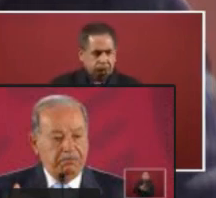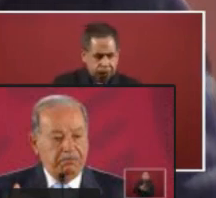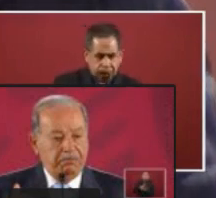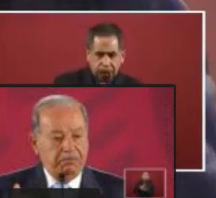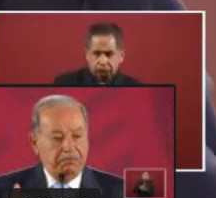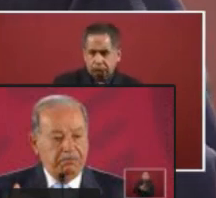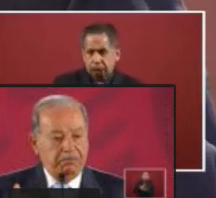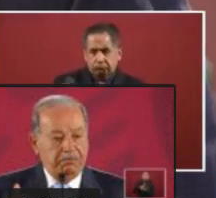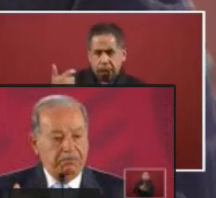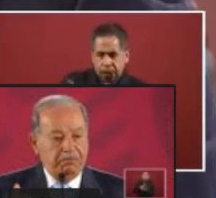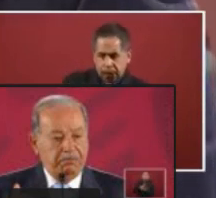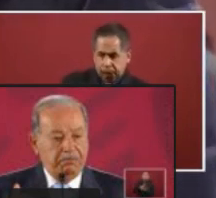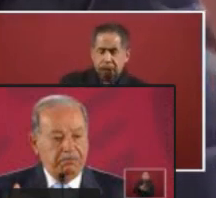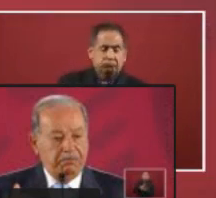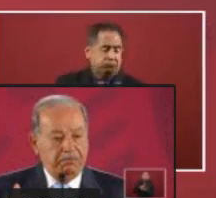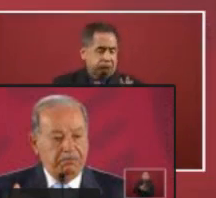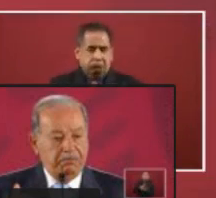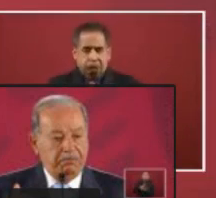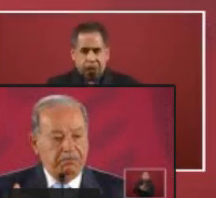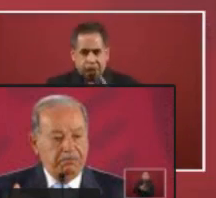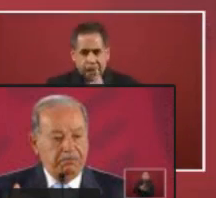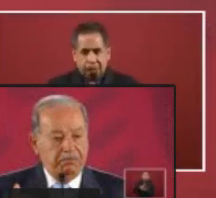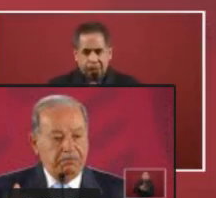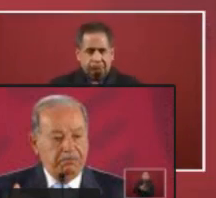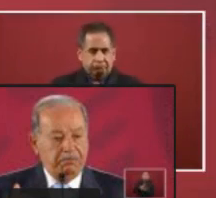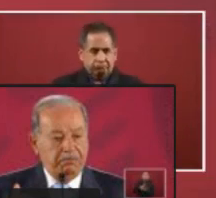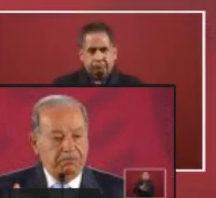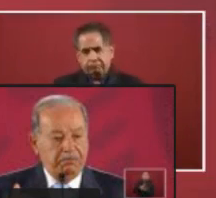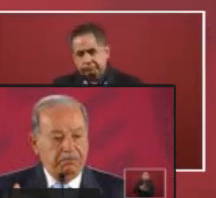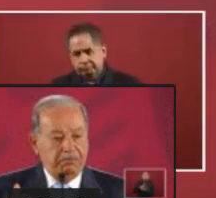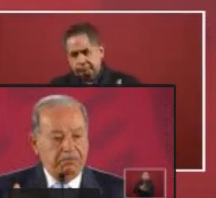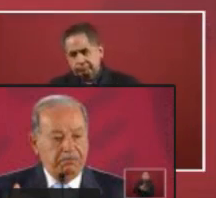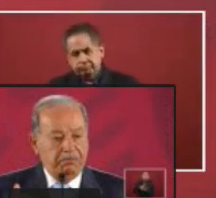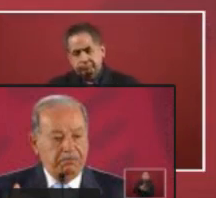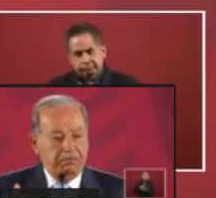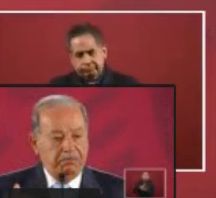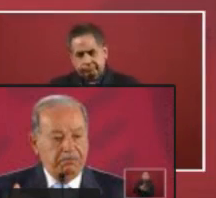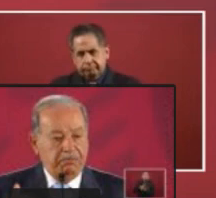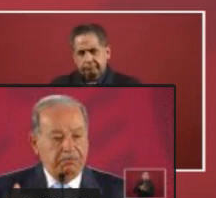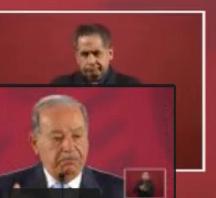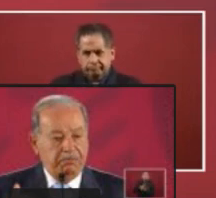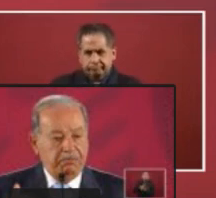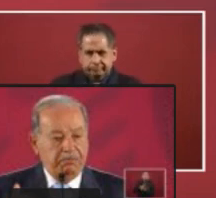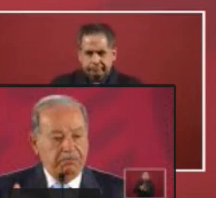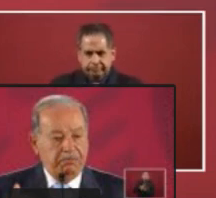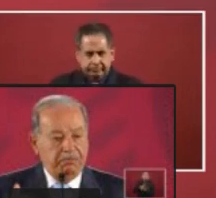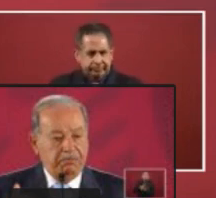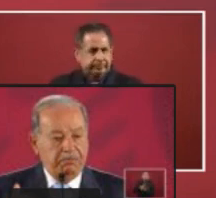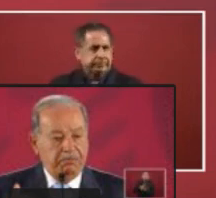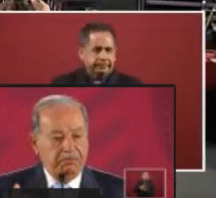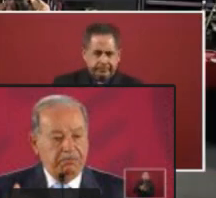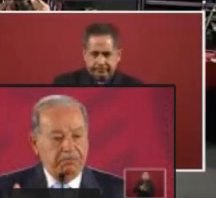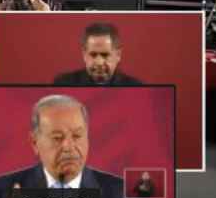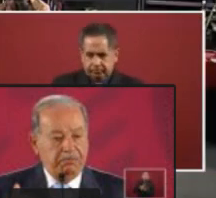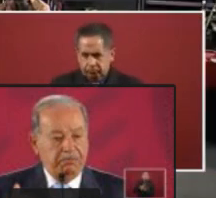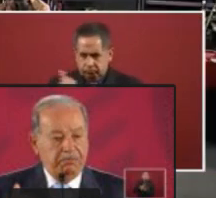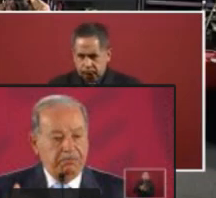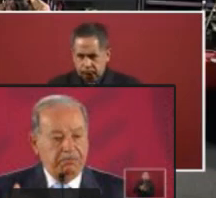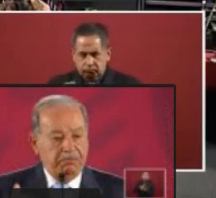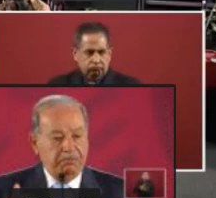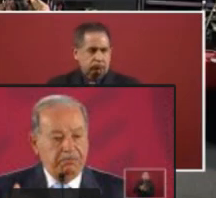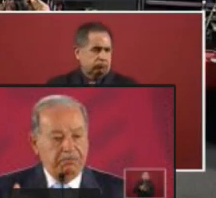which is beneficial for Mexico, And also from the